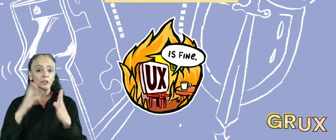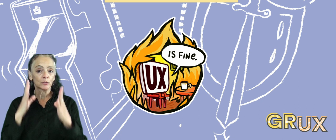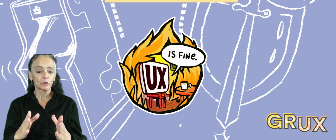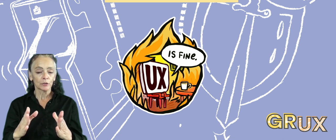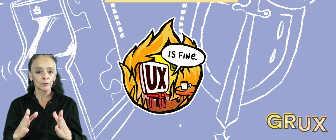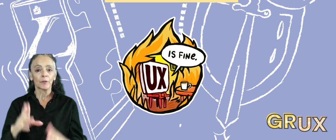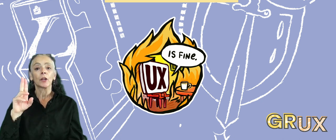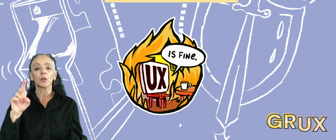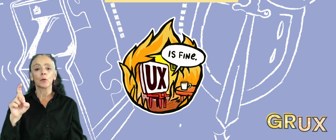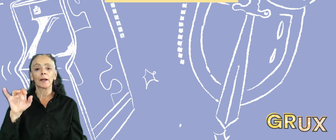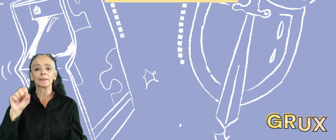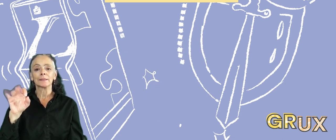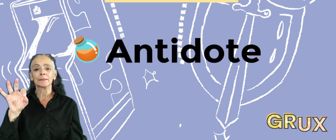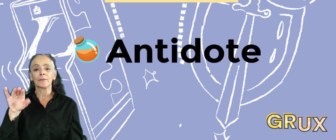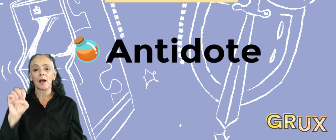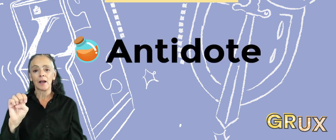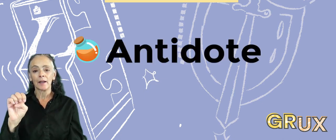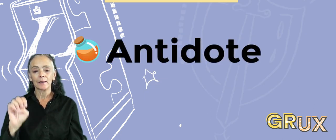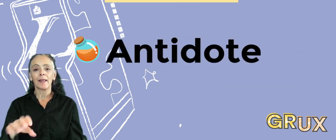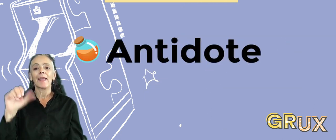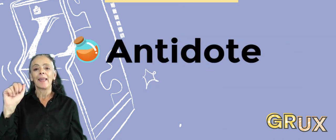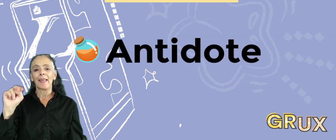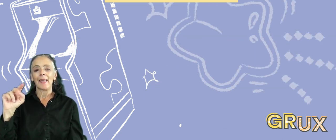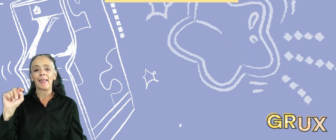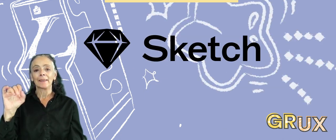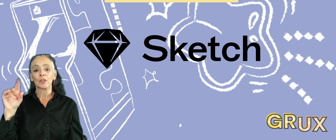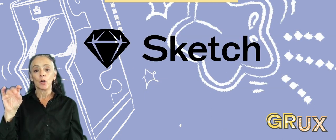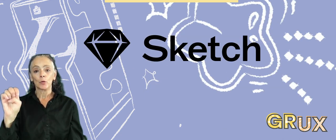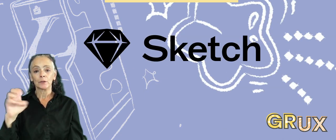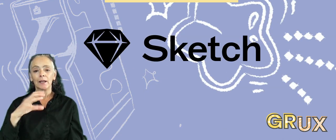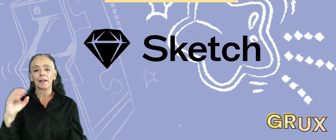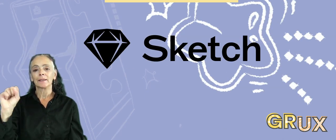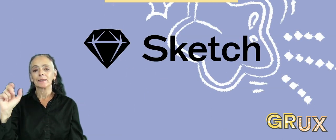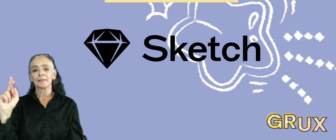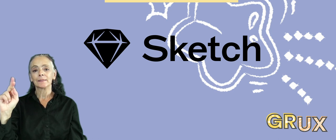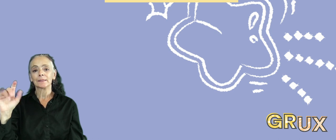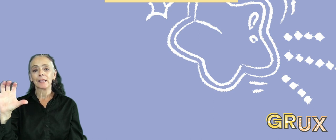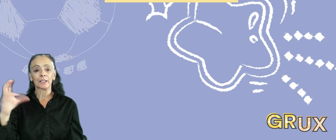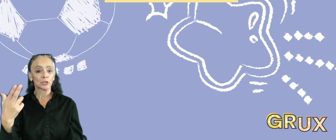UX is Fine, Antidote, and Sketch.